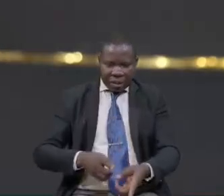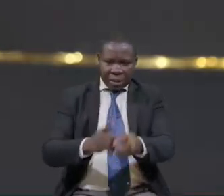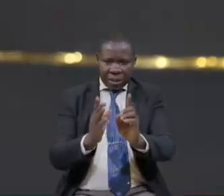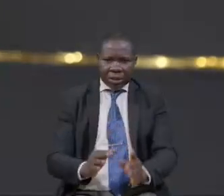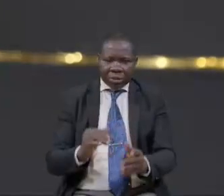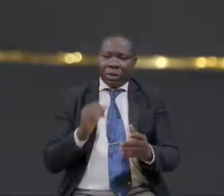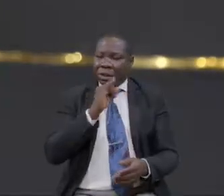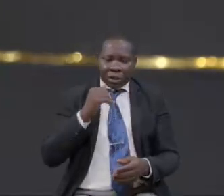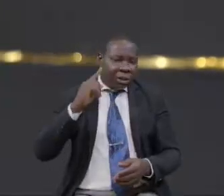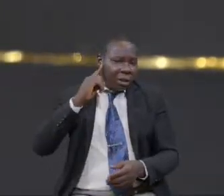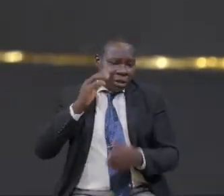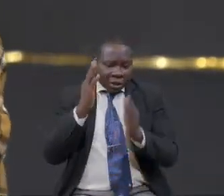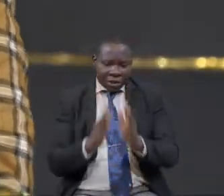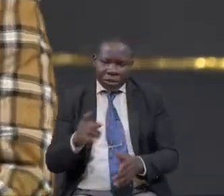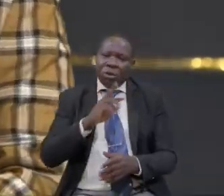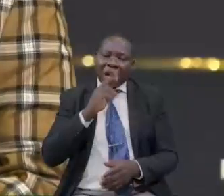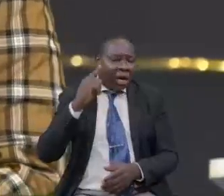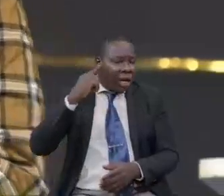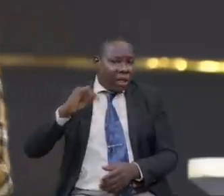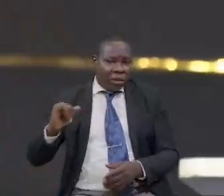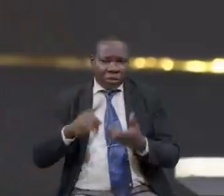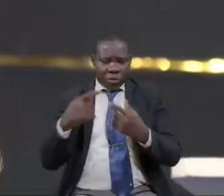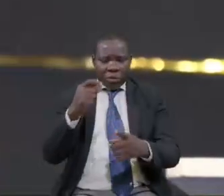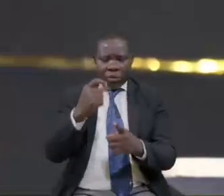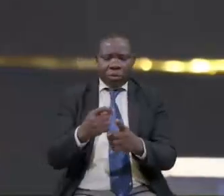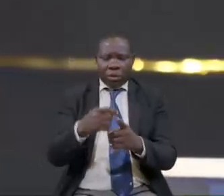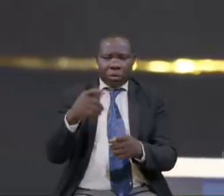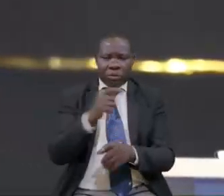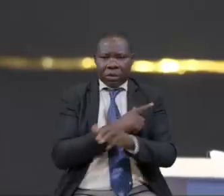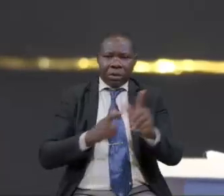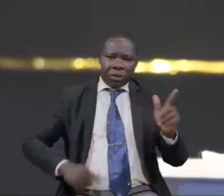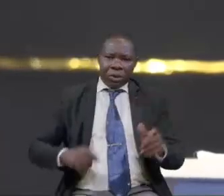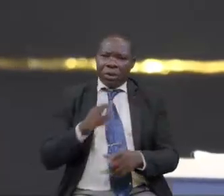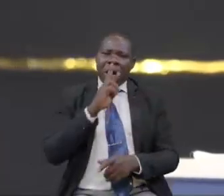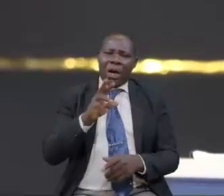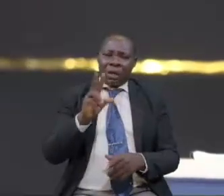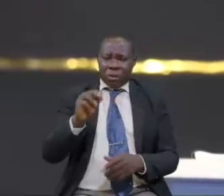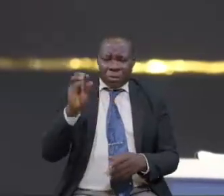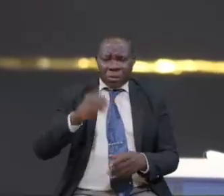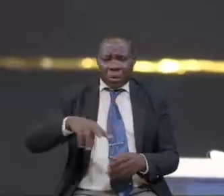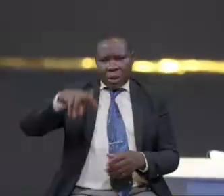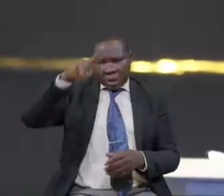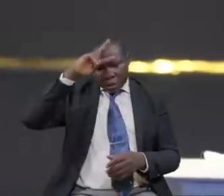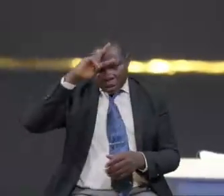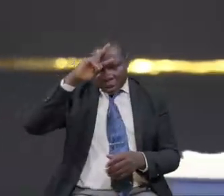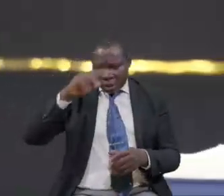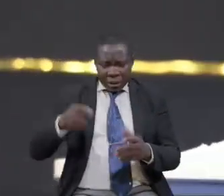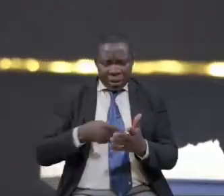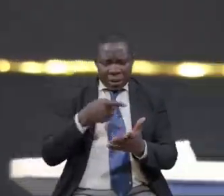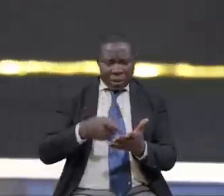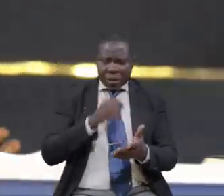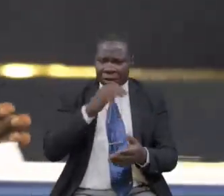are listening to the word of the Lord. You're no more ignorant. You know, this is the way, walk